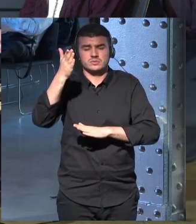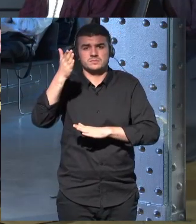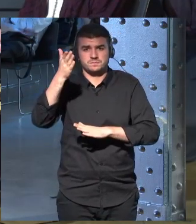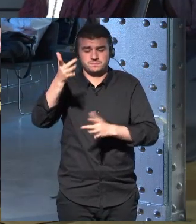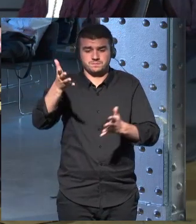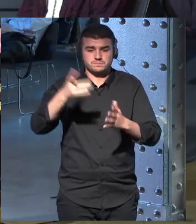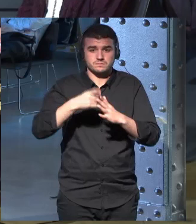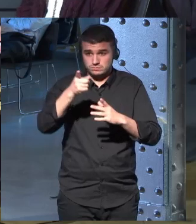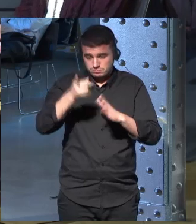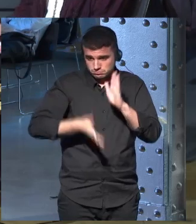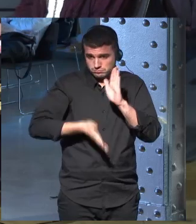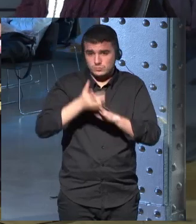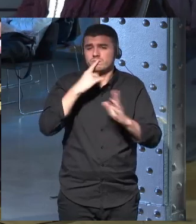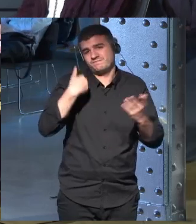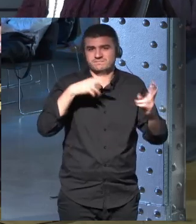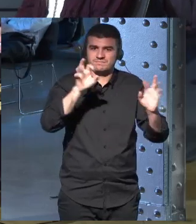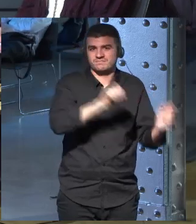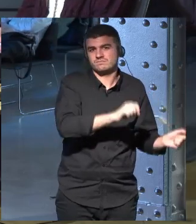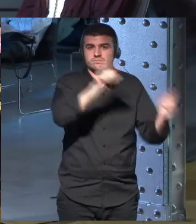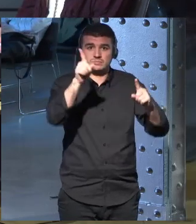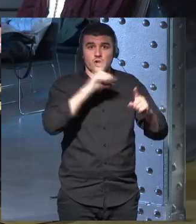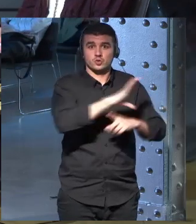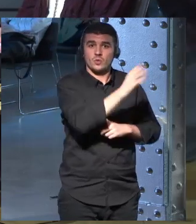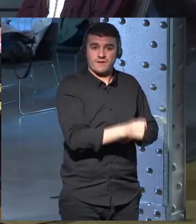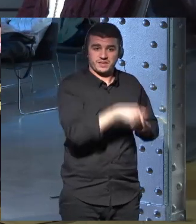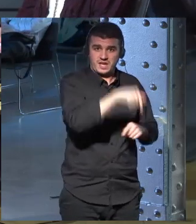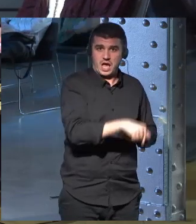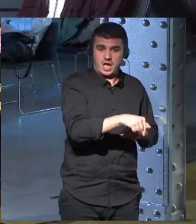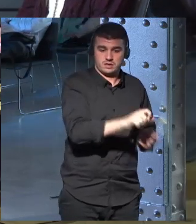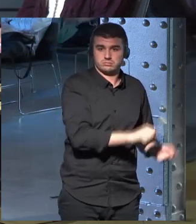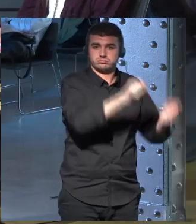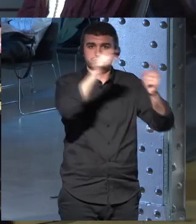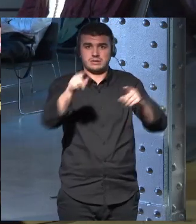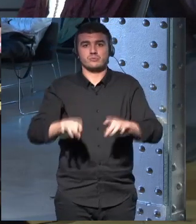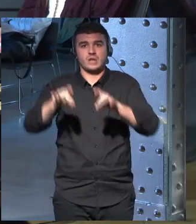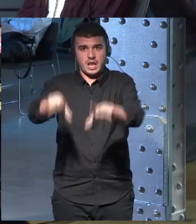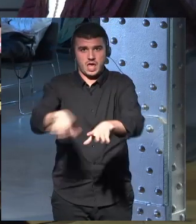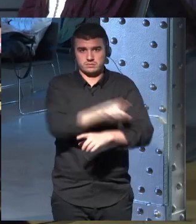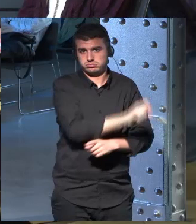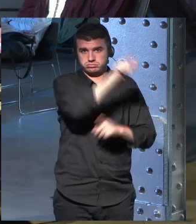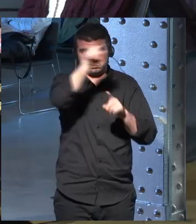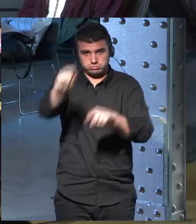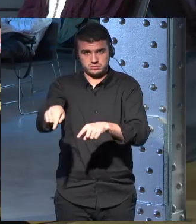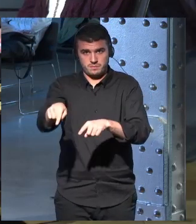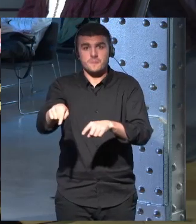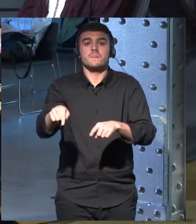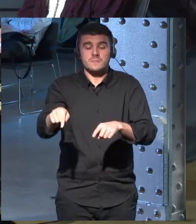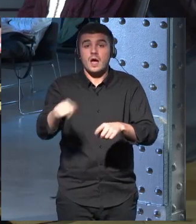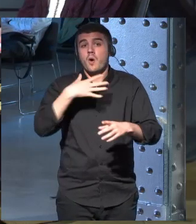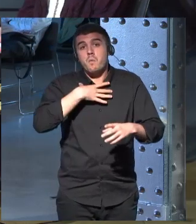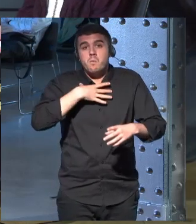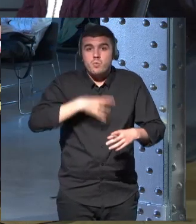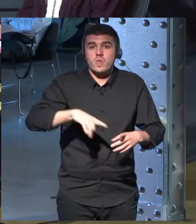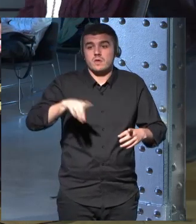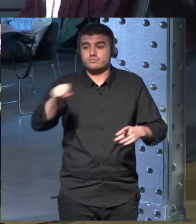writing. And at a certain point, maybe you could read for us an extract of one of the